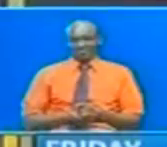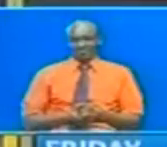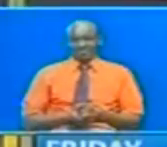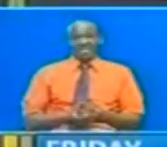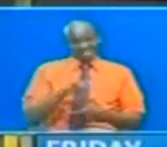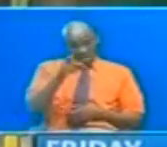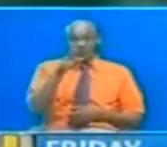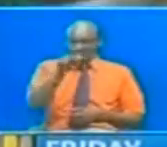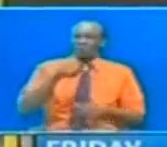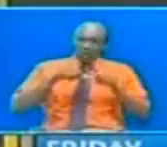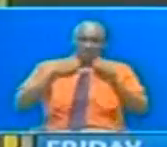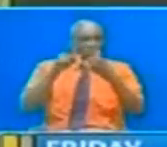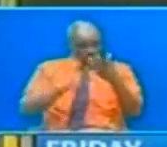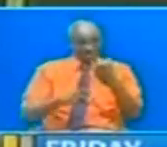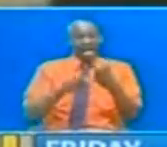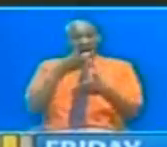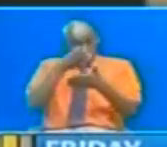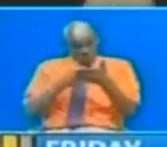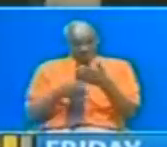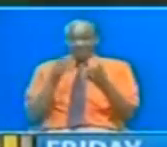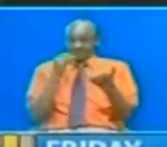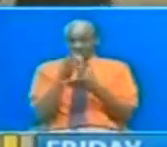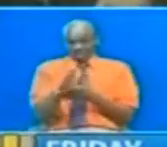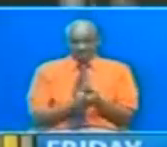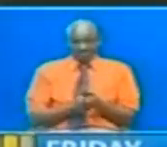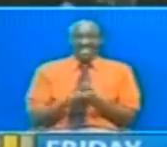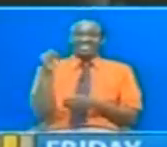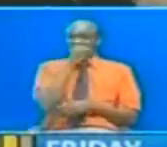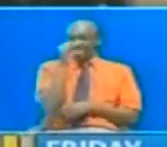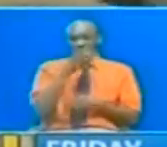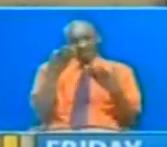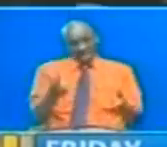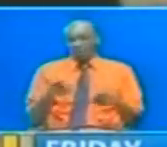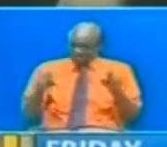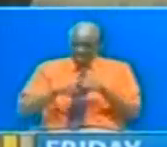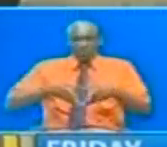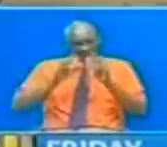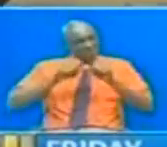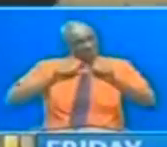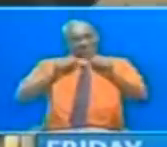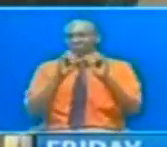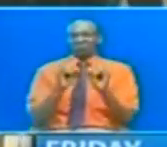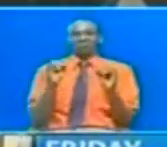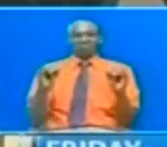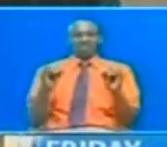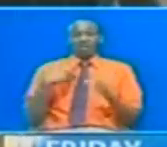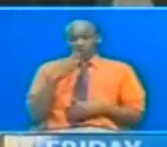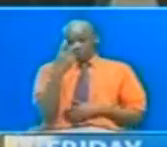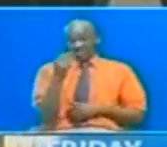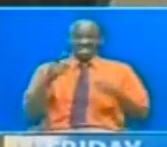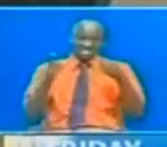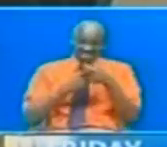The side went ahead to reach the quarterfinals. Senegal has, however, not been consistent as they failed to qualify for the